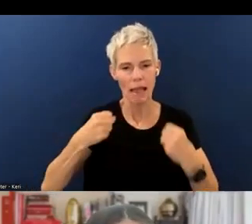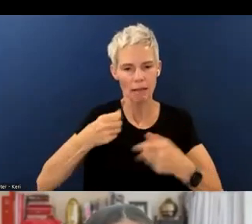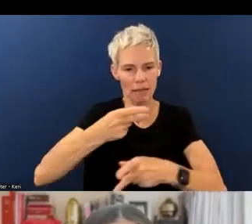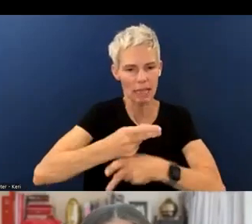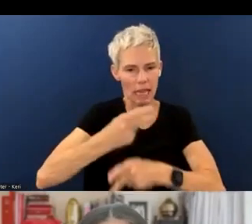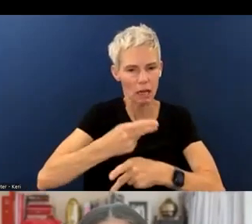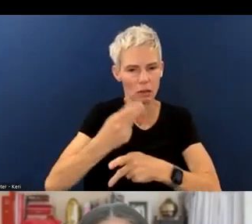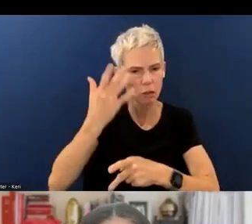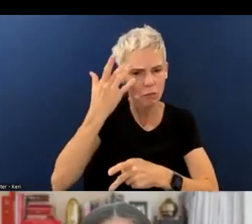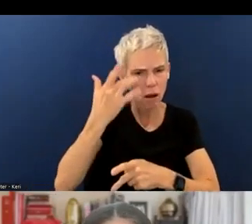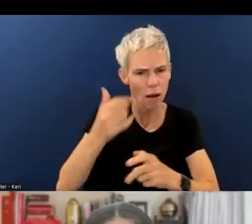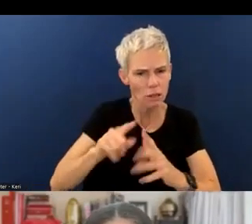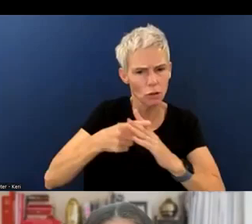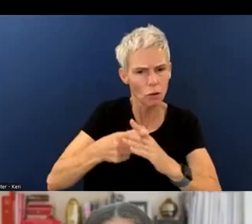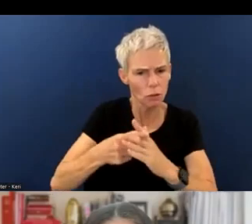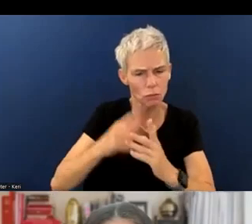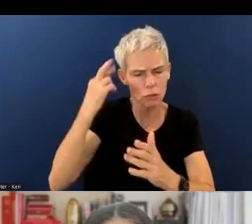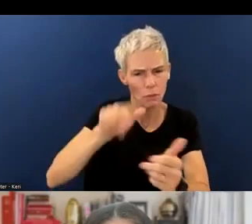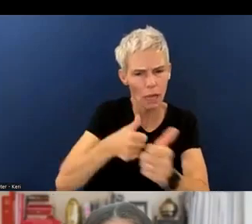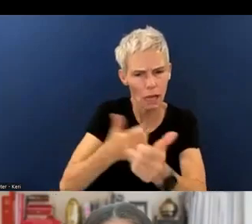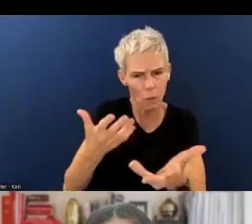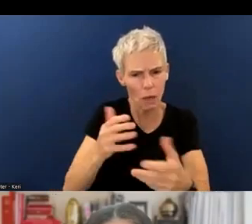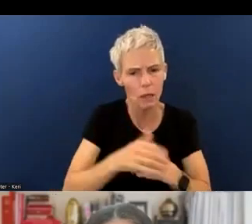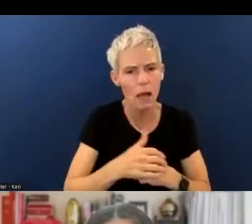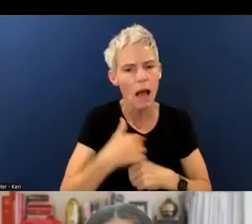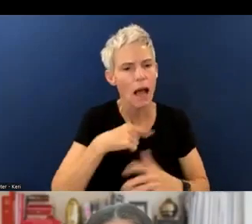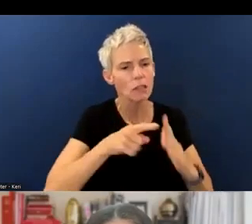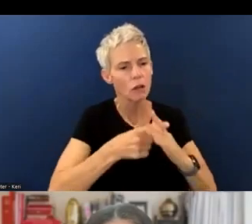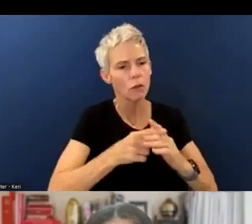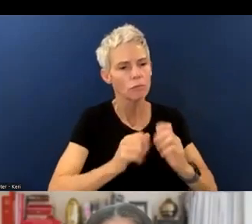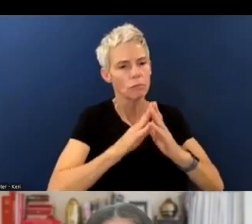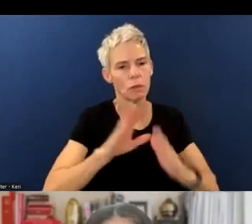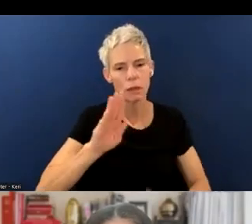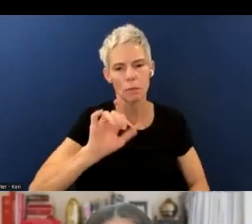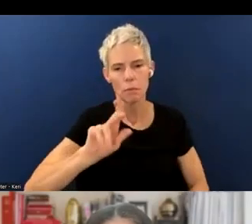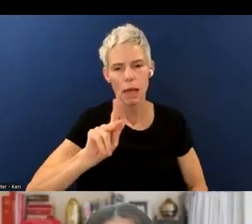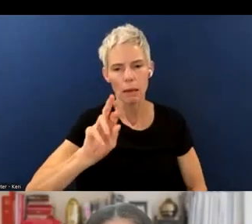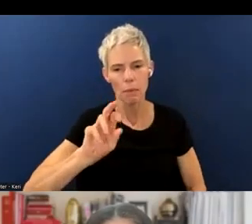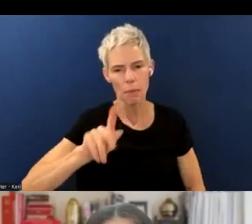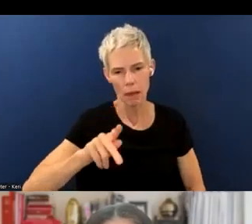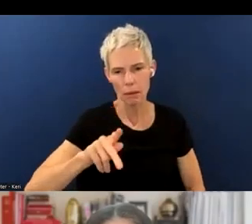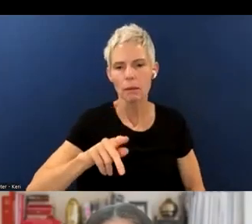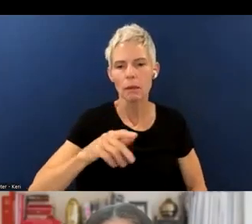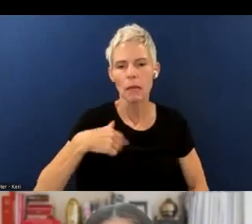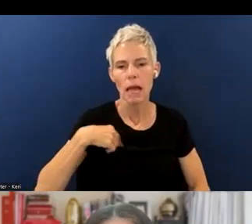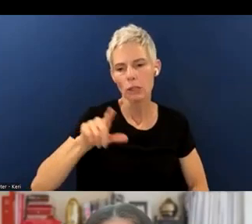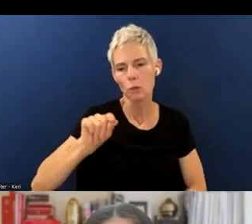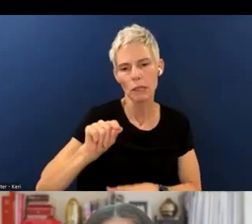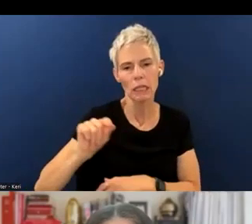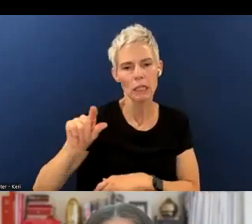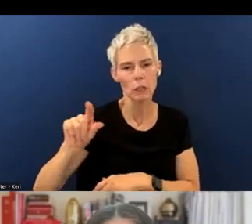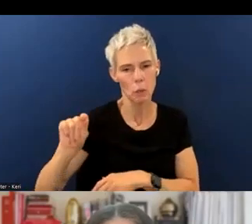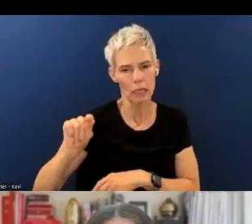impetus was? Yeah, I started Backpack in October of 2020. My son, who was 6, came to me and